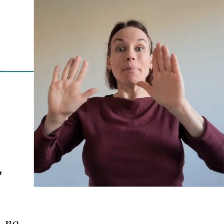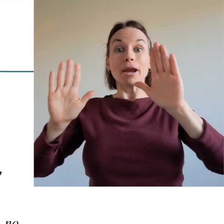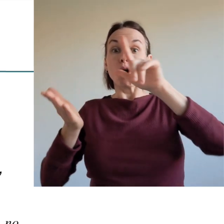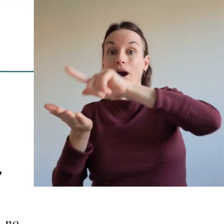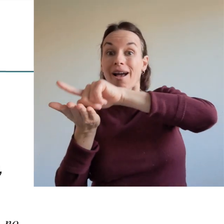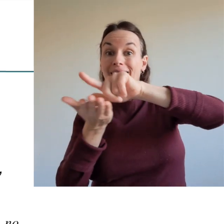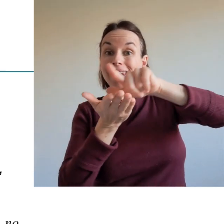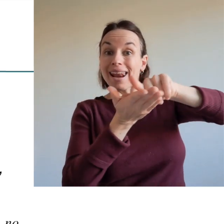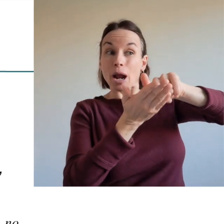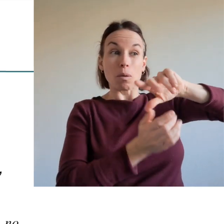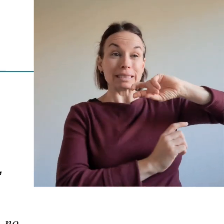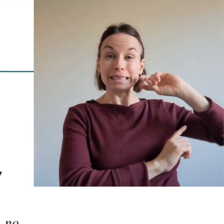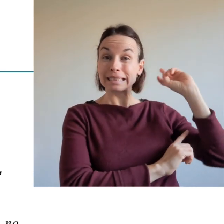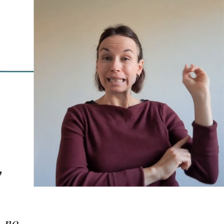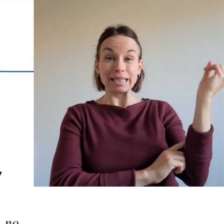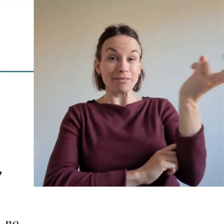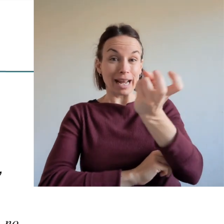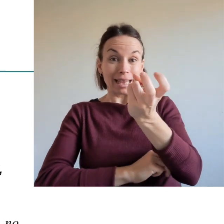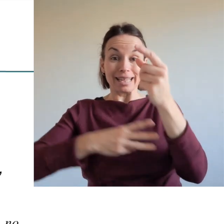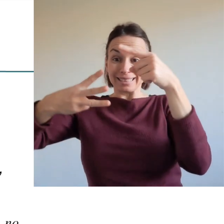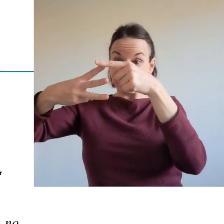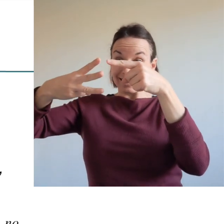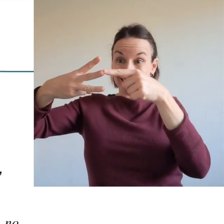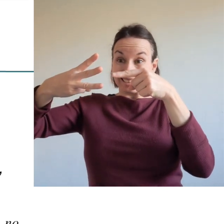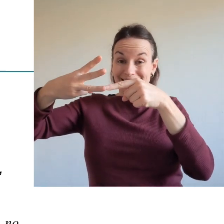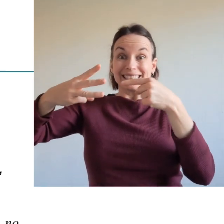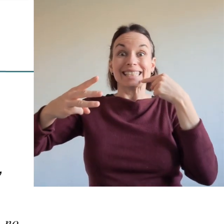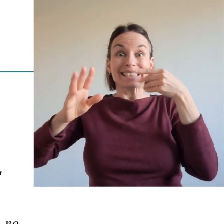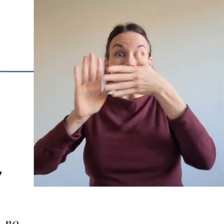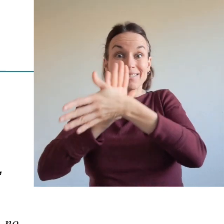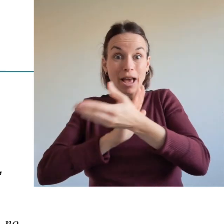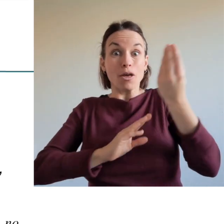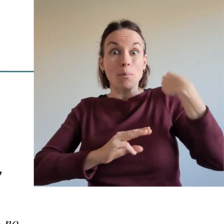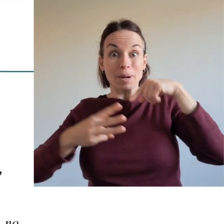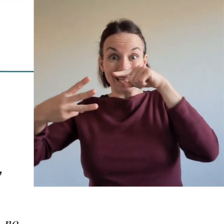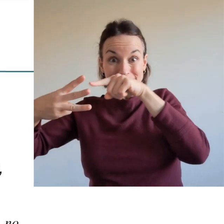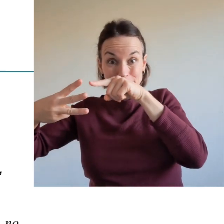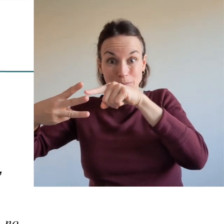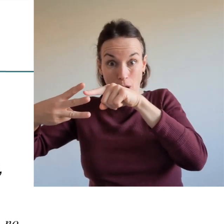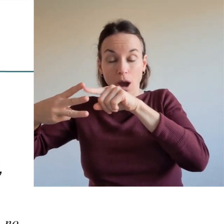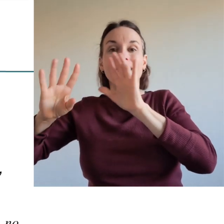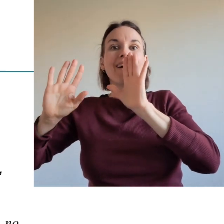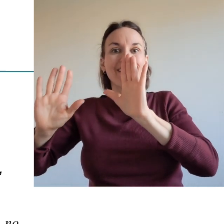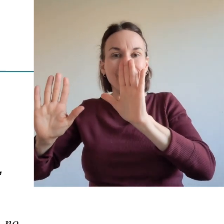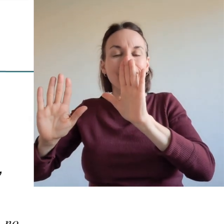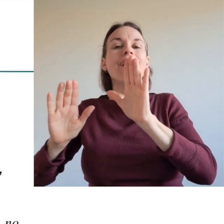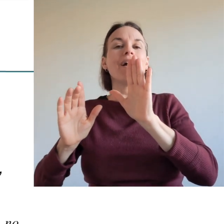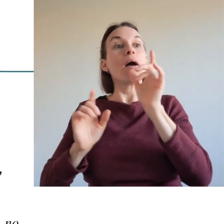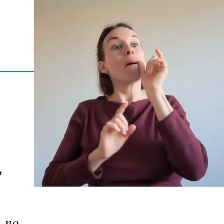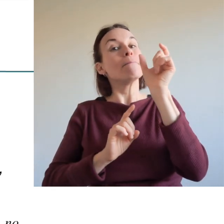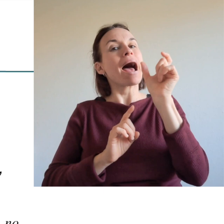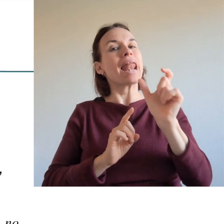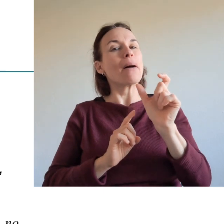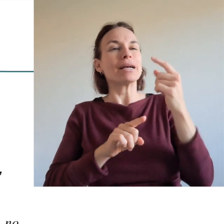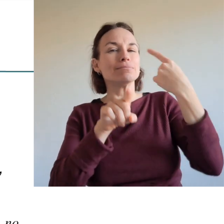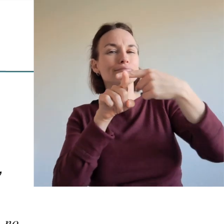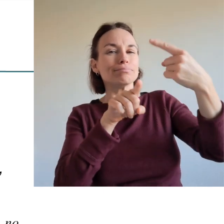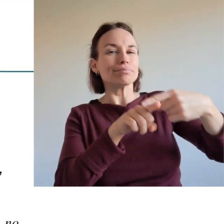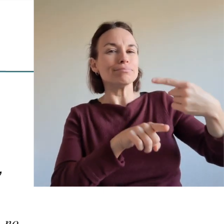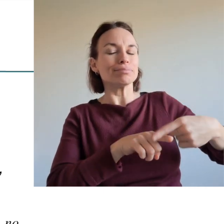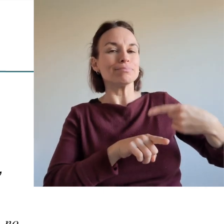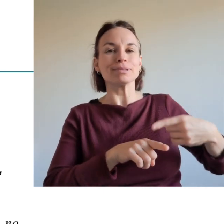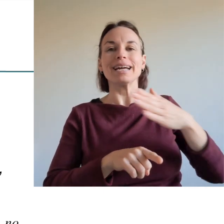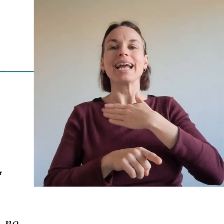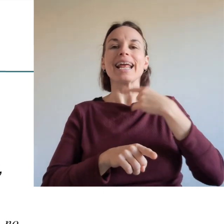However, there are languages in which these three meanings are conventionalized. So, unlike English,